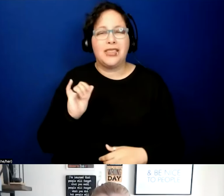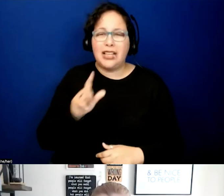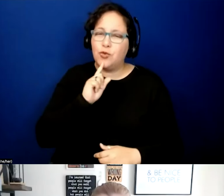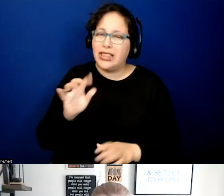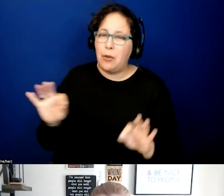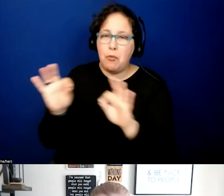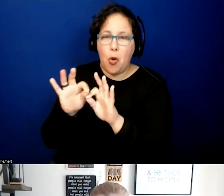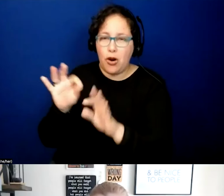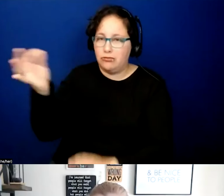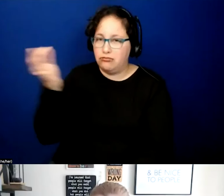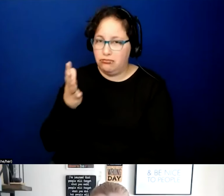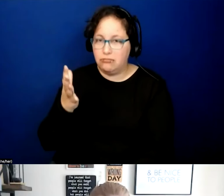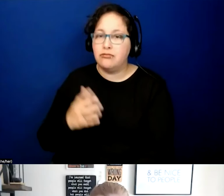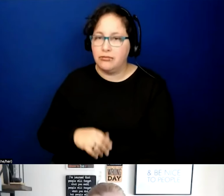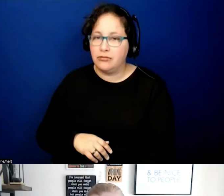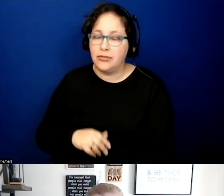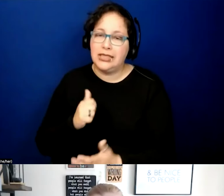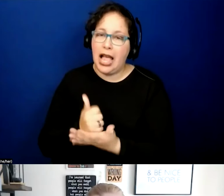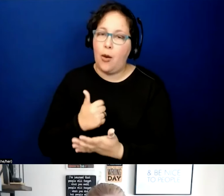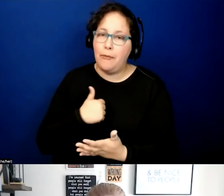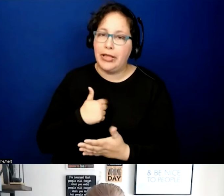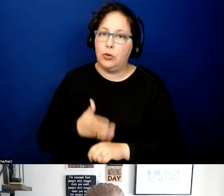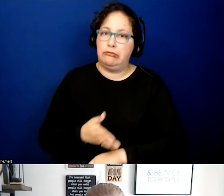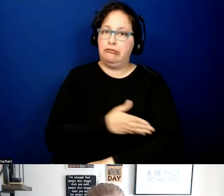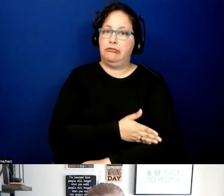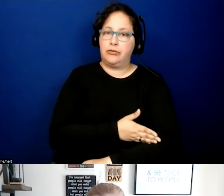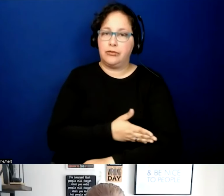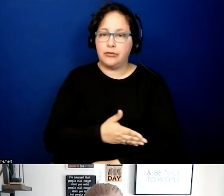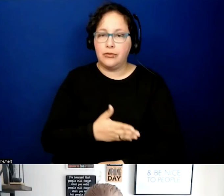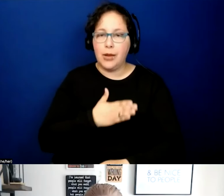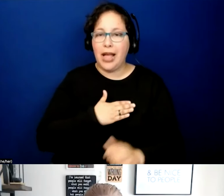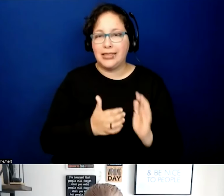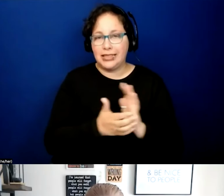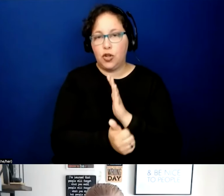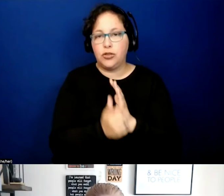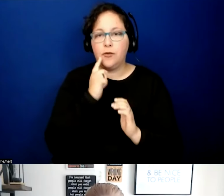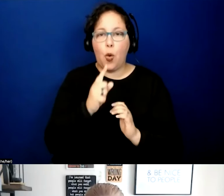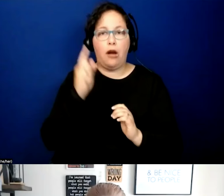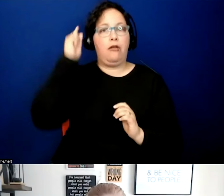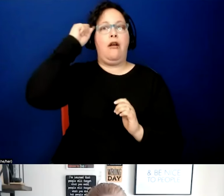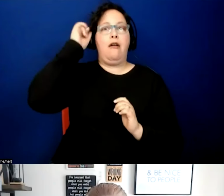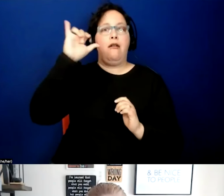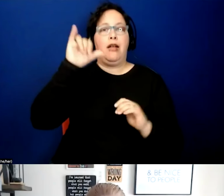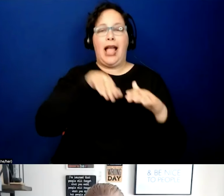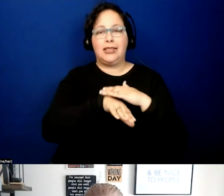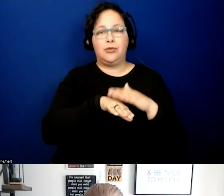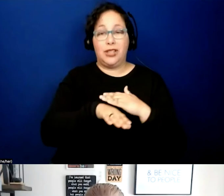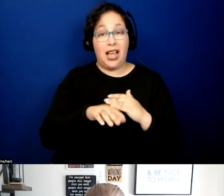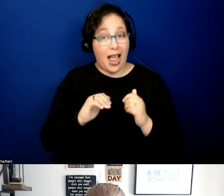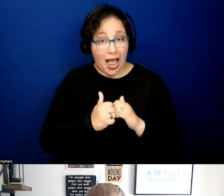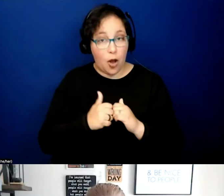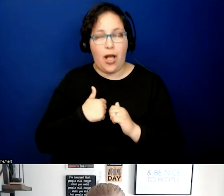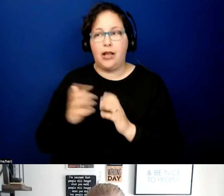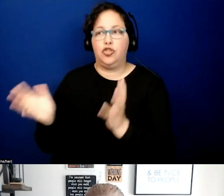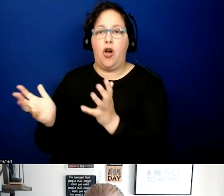really, I think, that have really helped me to up my skill set in accessibility is through talking to